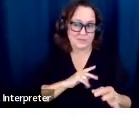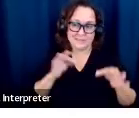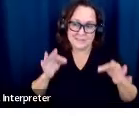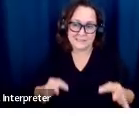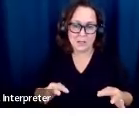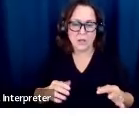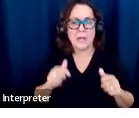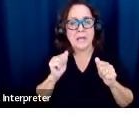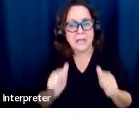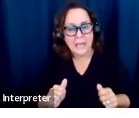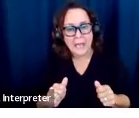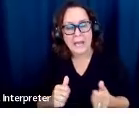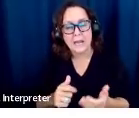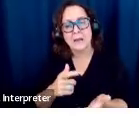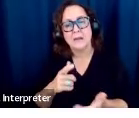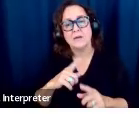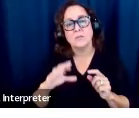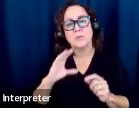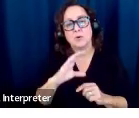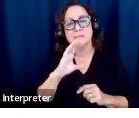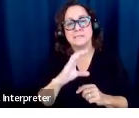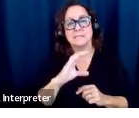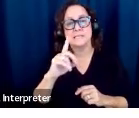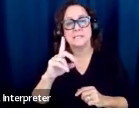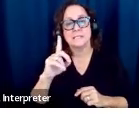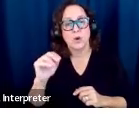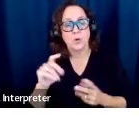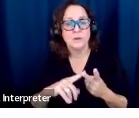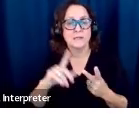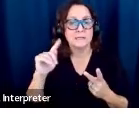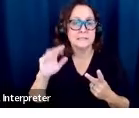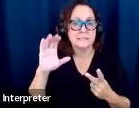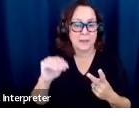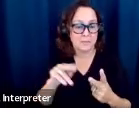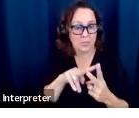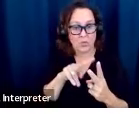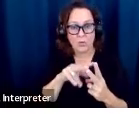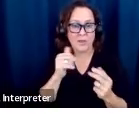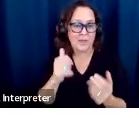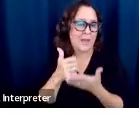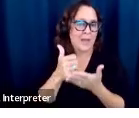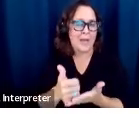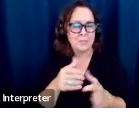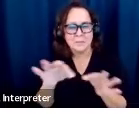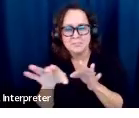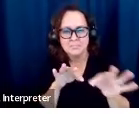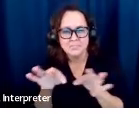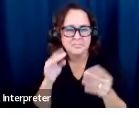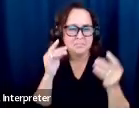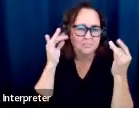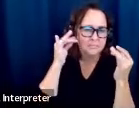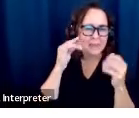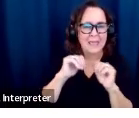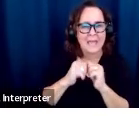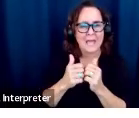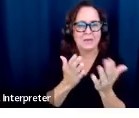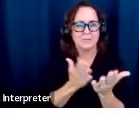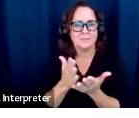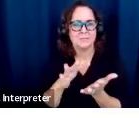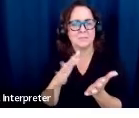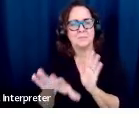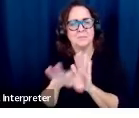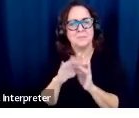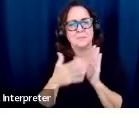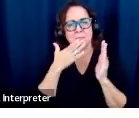with guidance from your CDDO, from your TCM if you have one, to help kind of think through what the best options for you